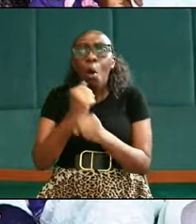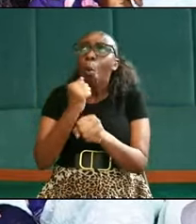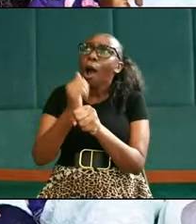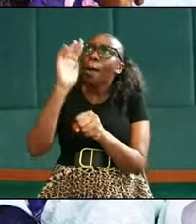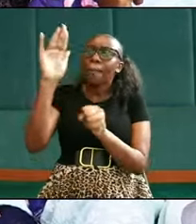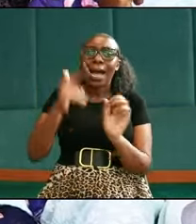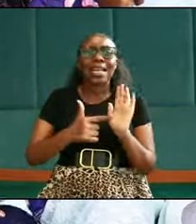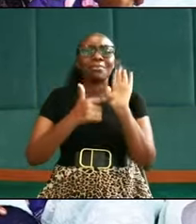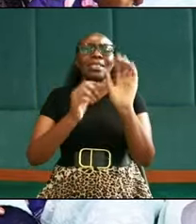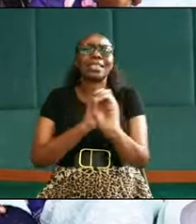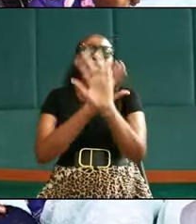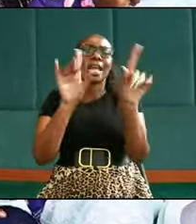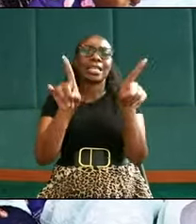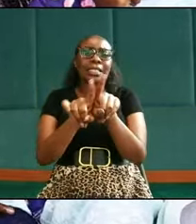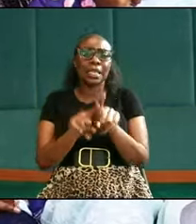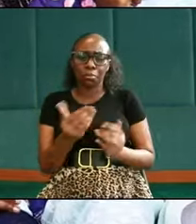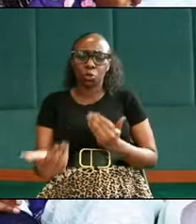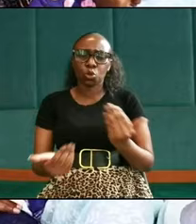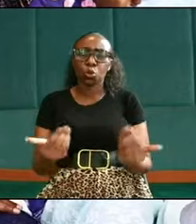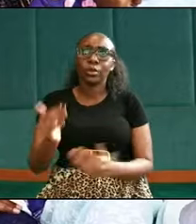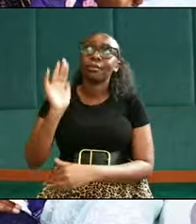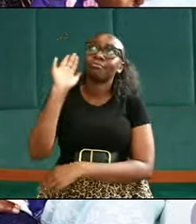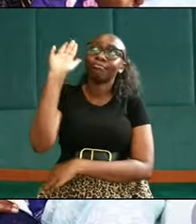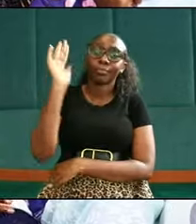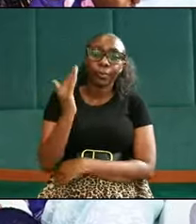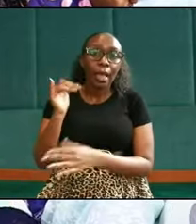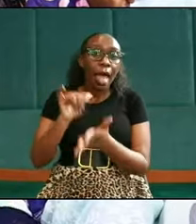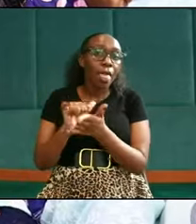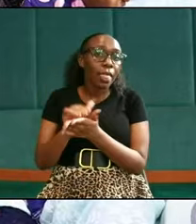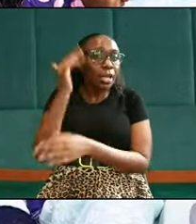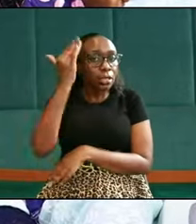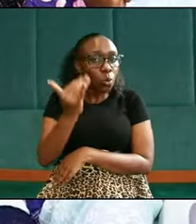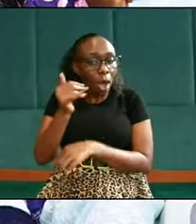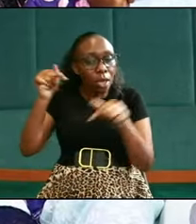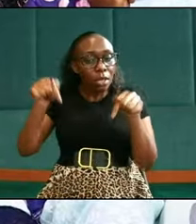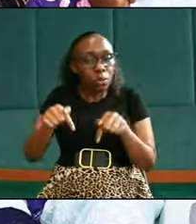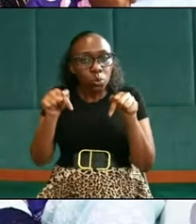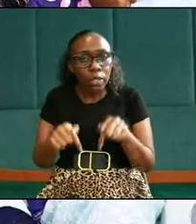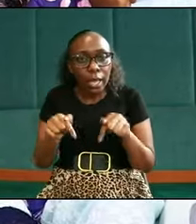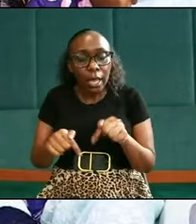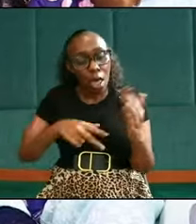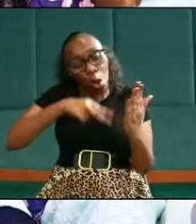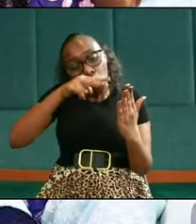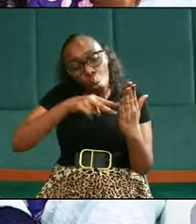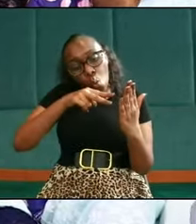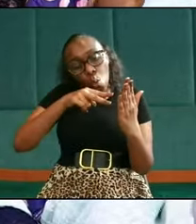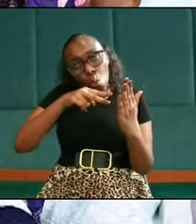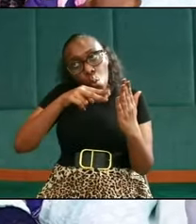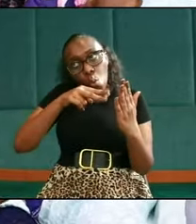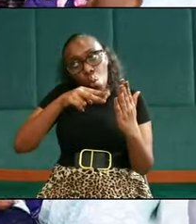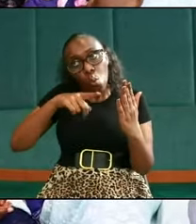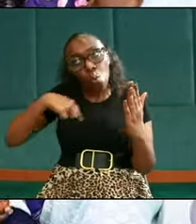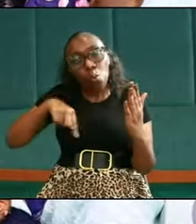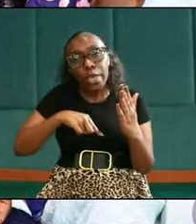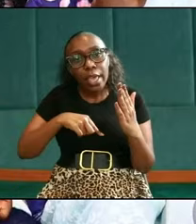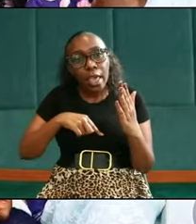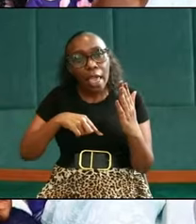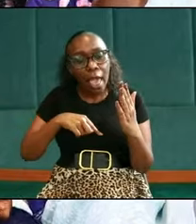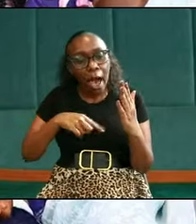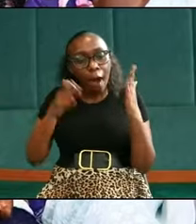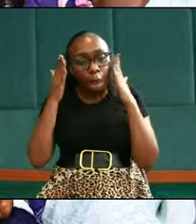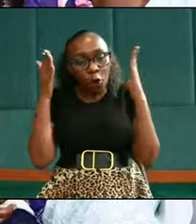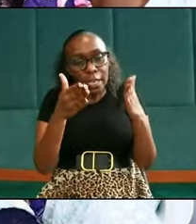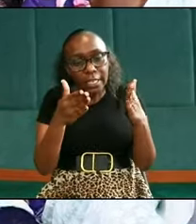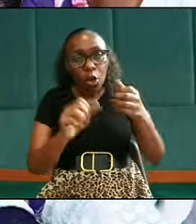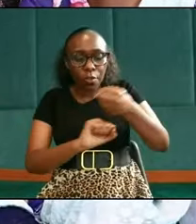as children. And that is why today we are really looking at the fundamental belief number